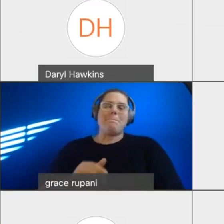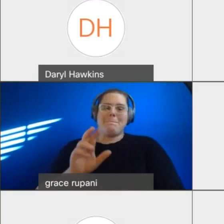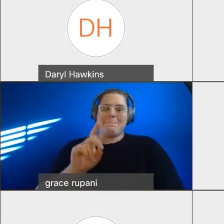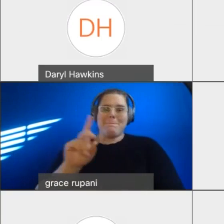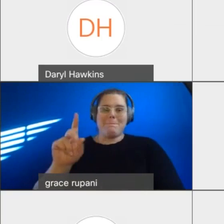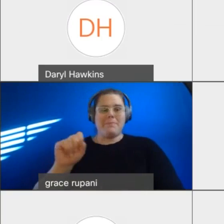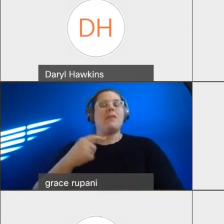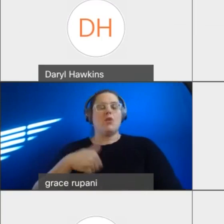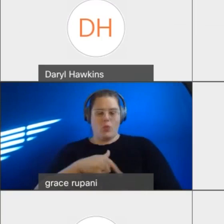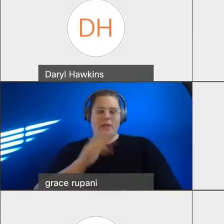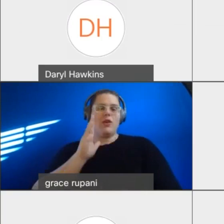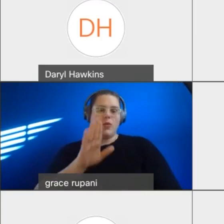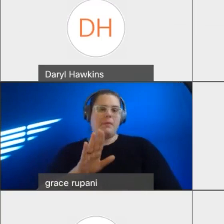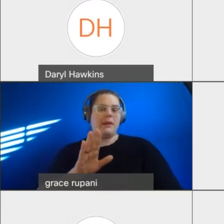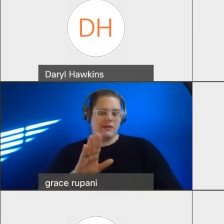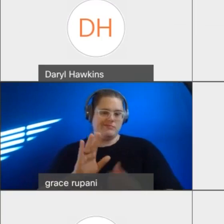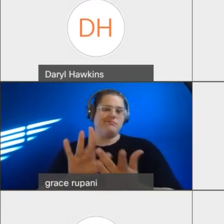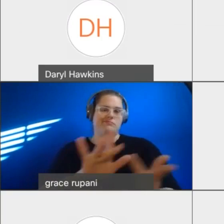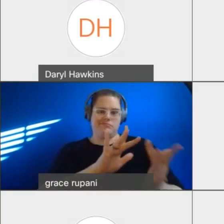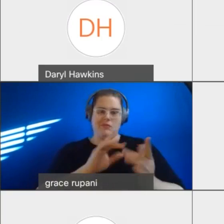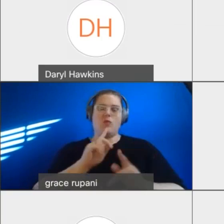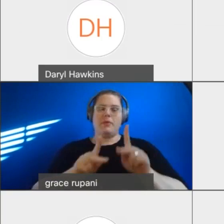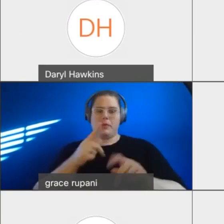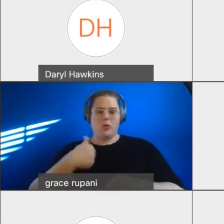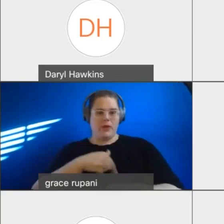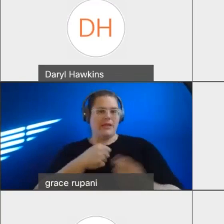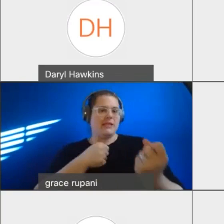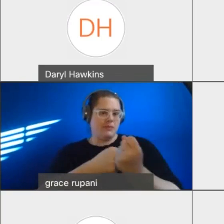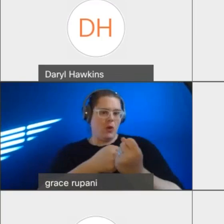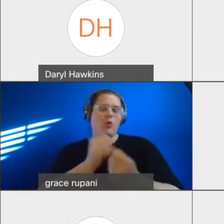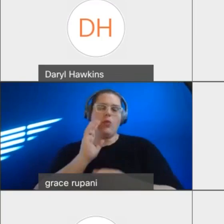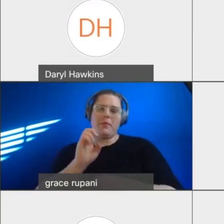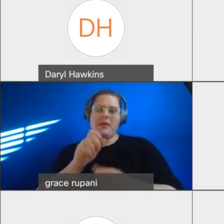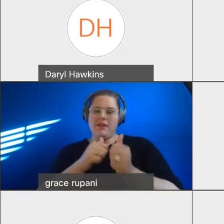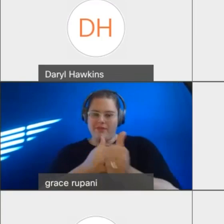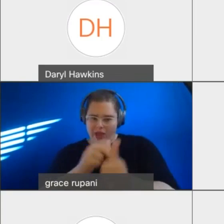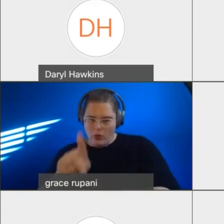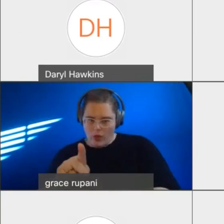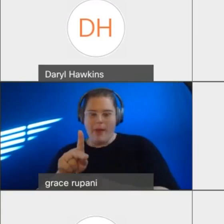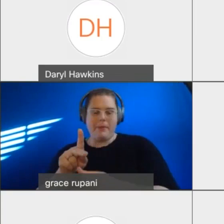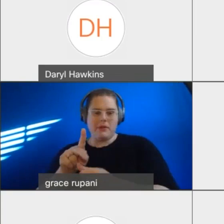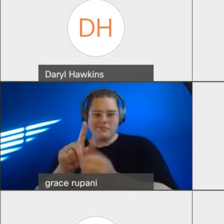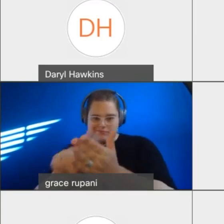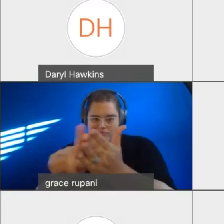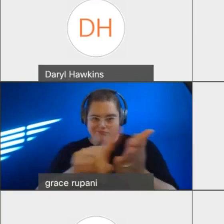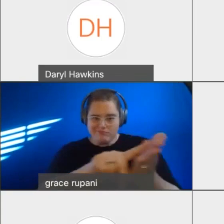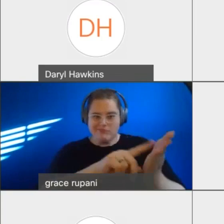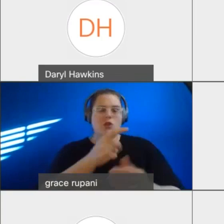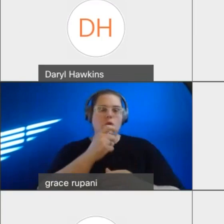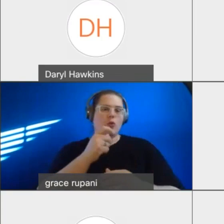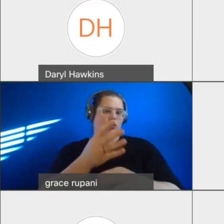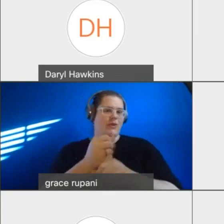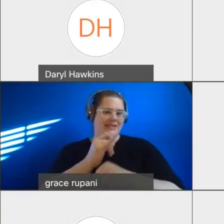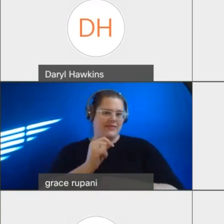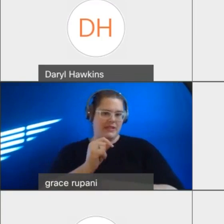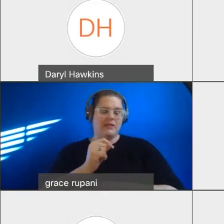in terms of the people we support and whether all of them have received a vaccination. So evidence that it's been